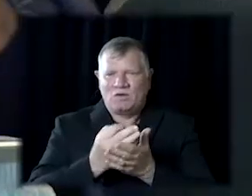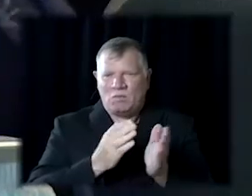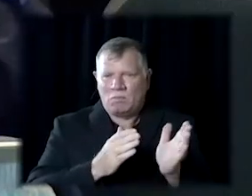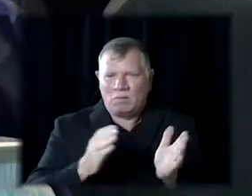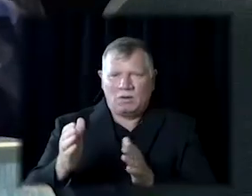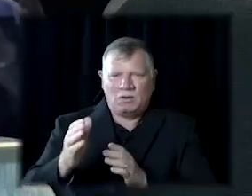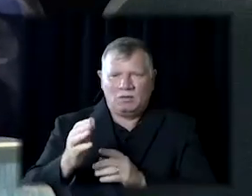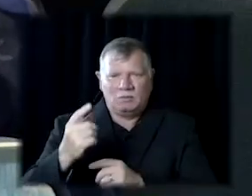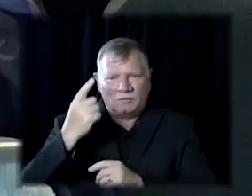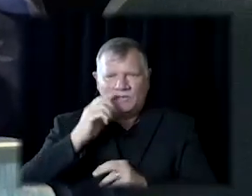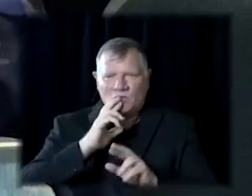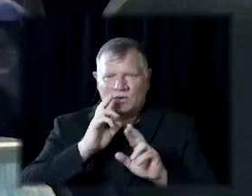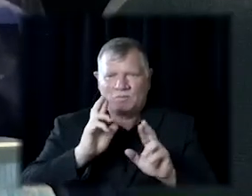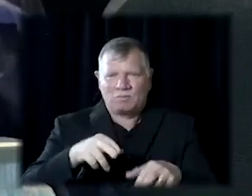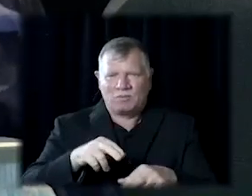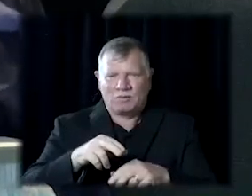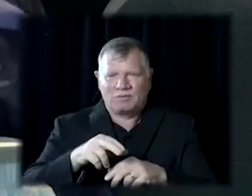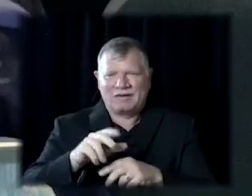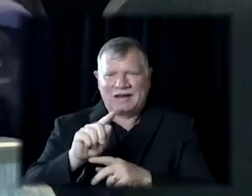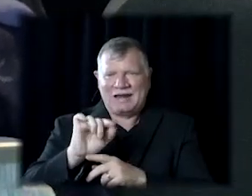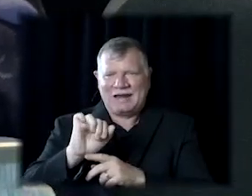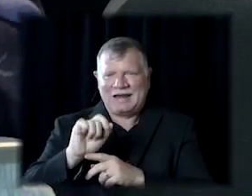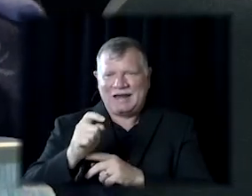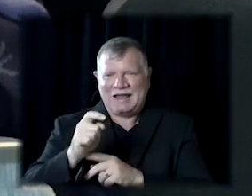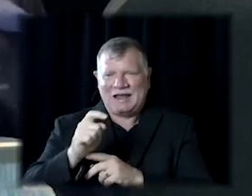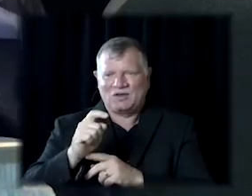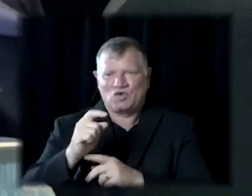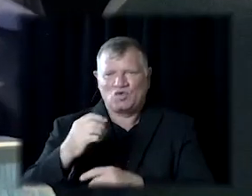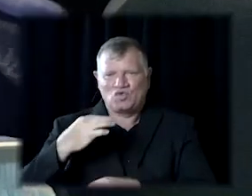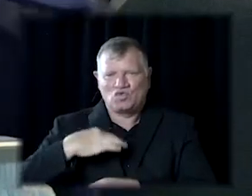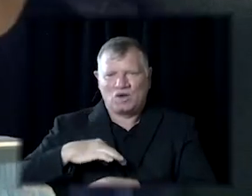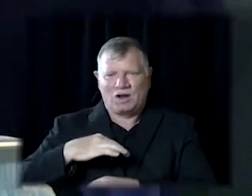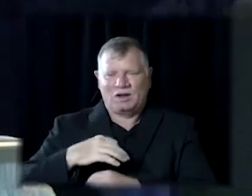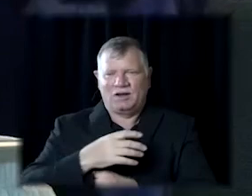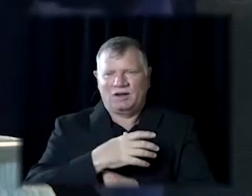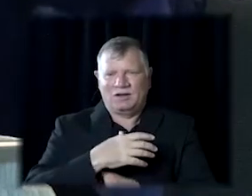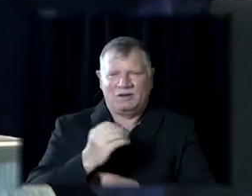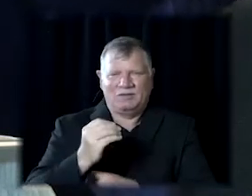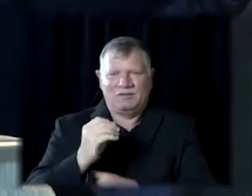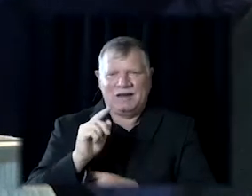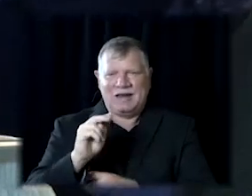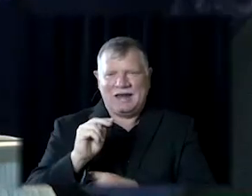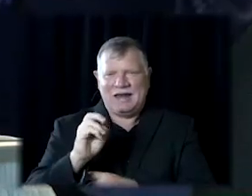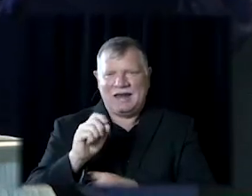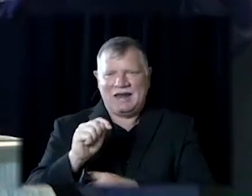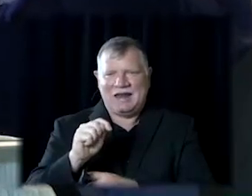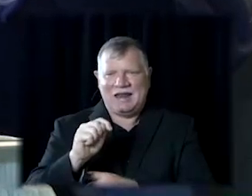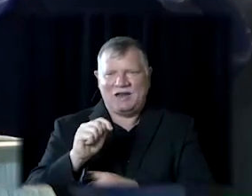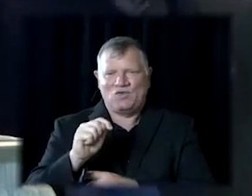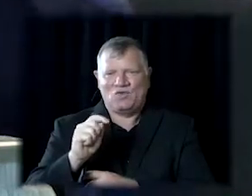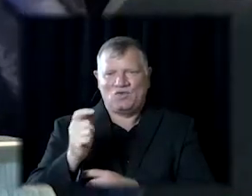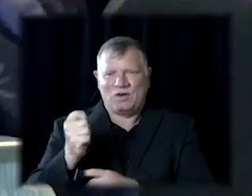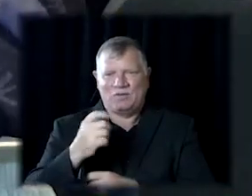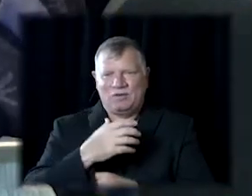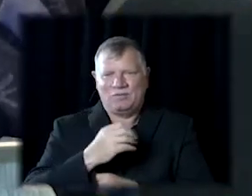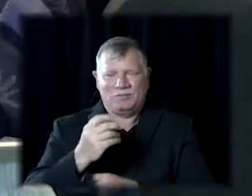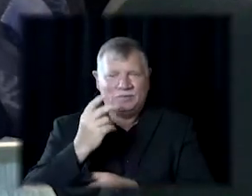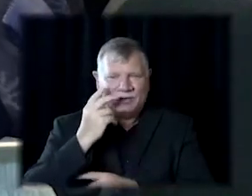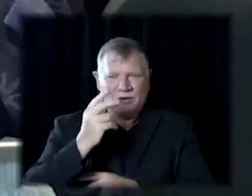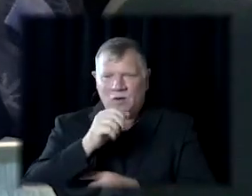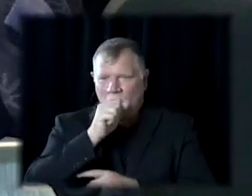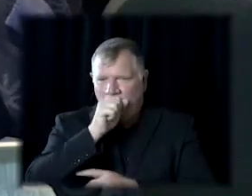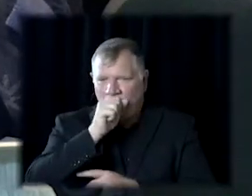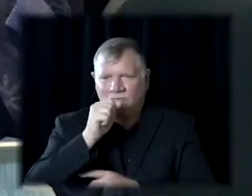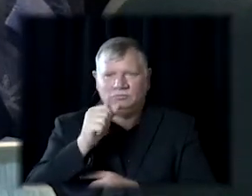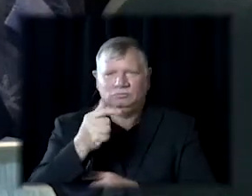of reporting on tax credits, so in the past we reported net revenues, as of this fiscal plan you'll start to